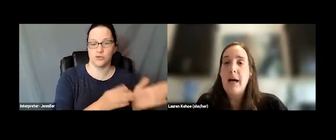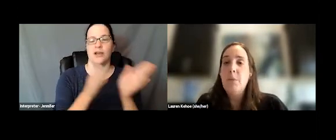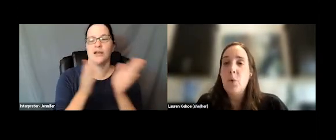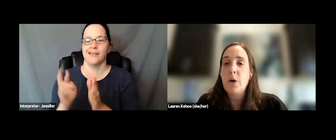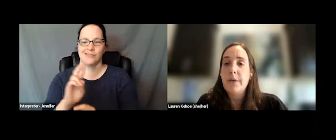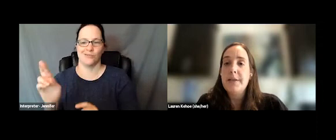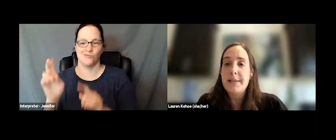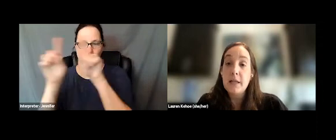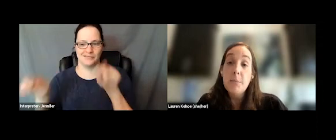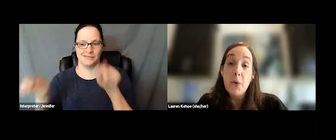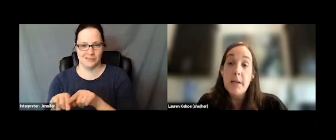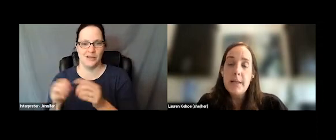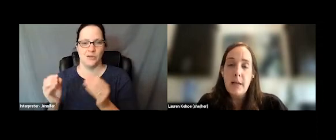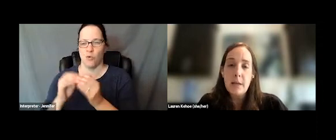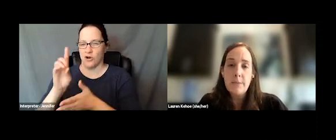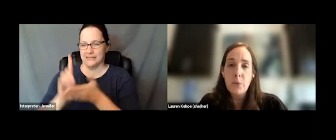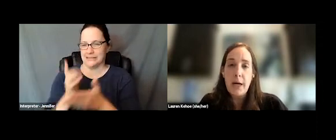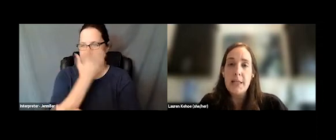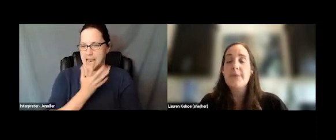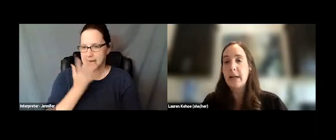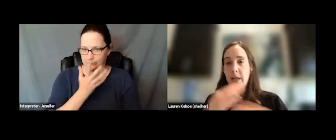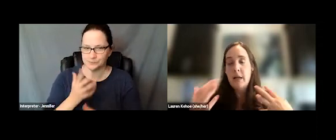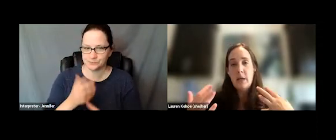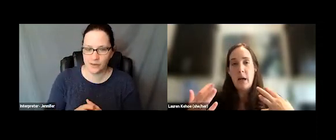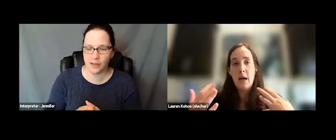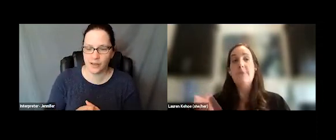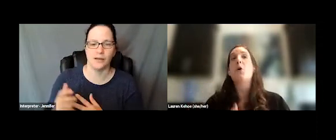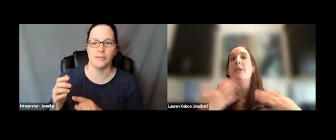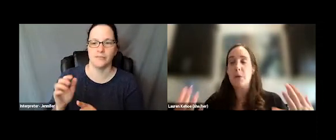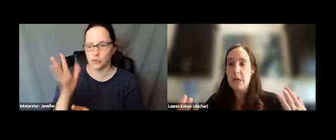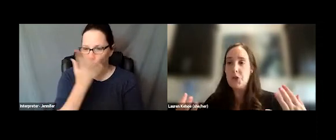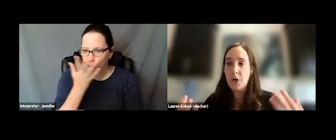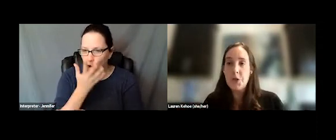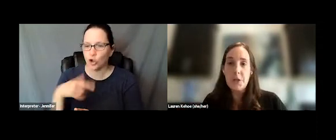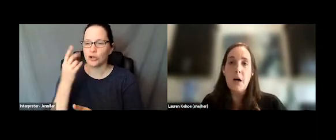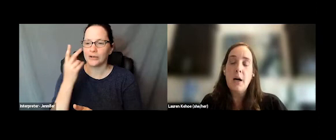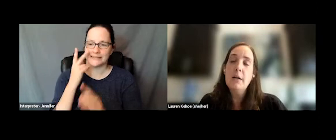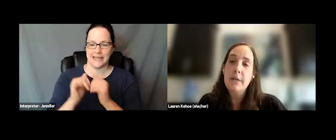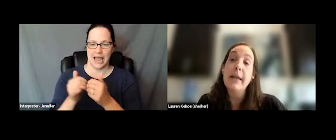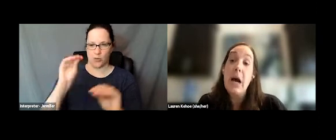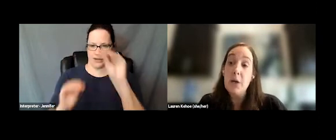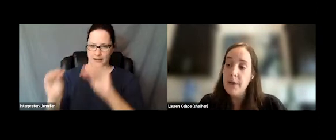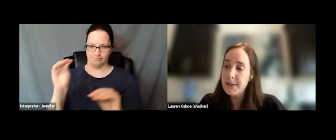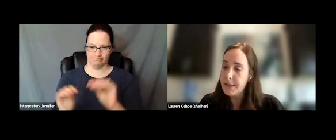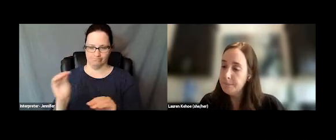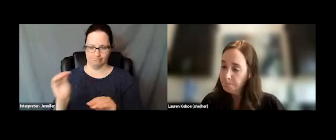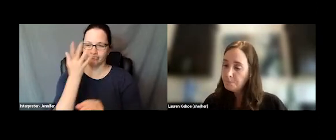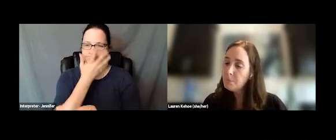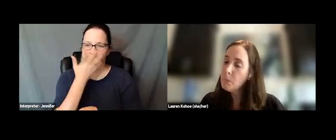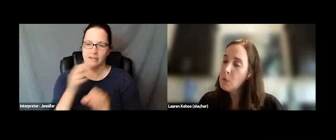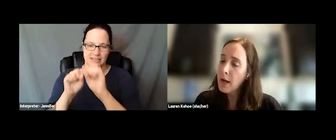box were the design components that kind of were identified and informed how we restructured the layout of our